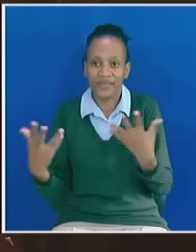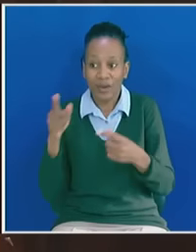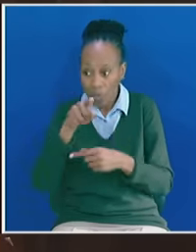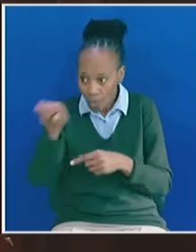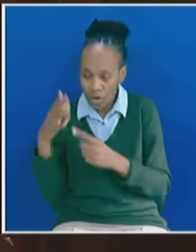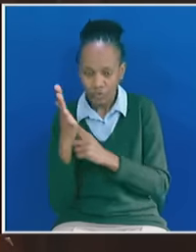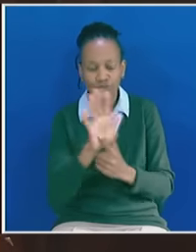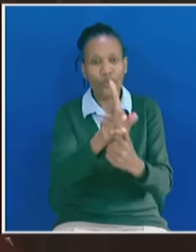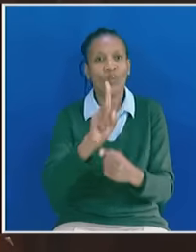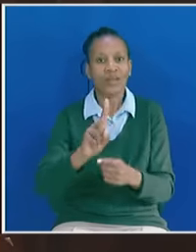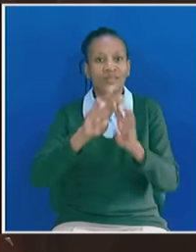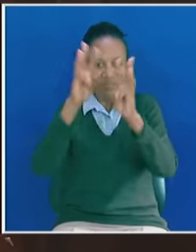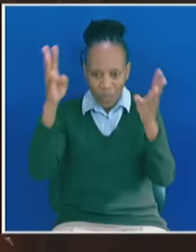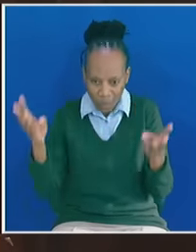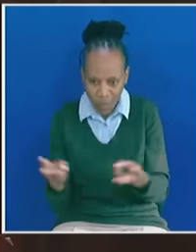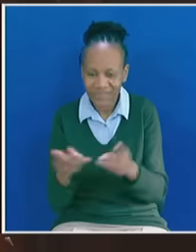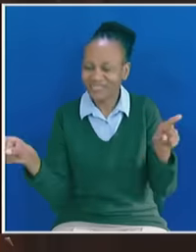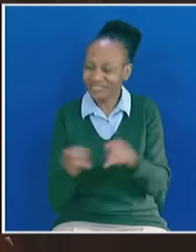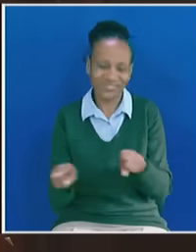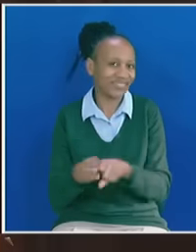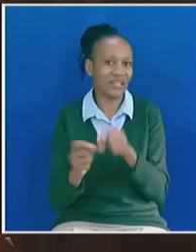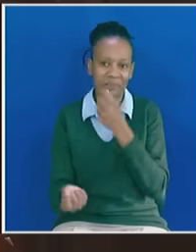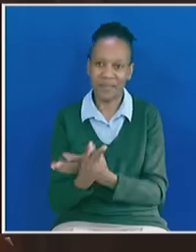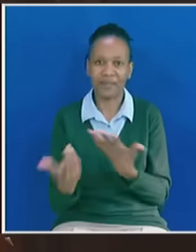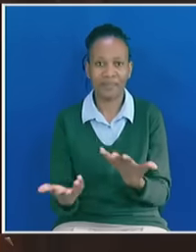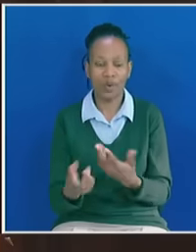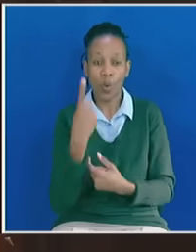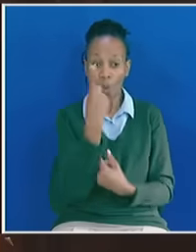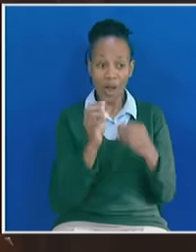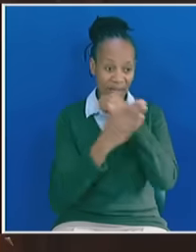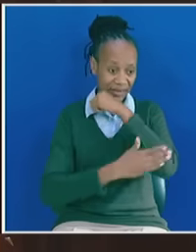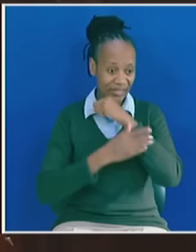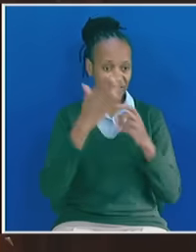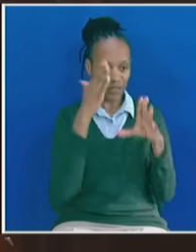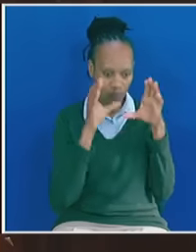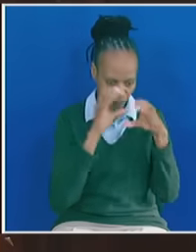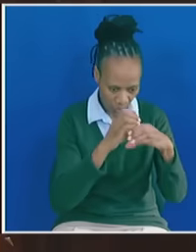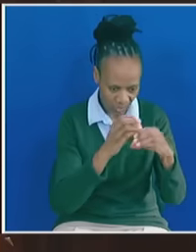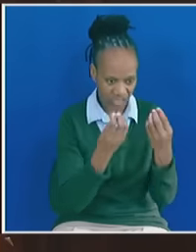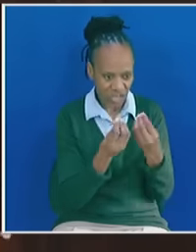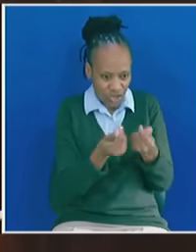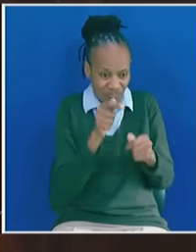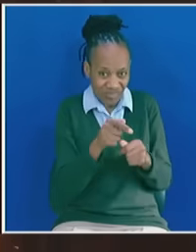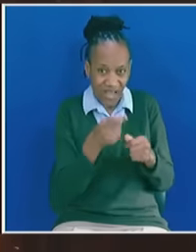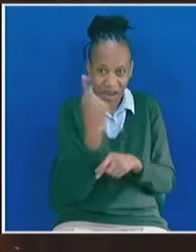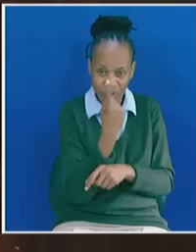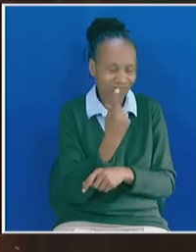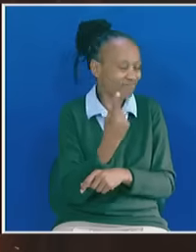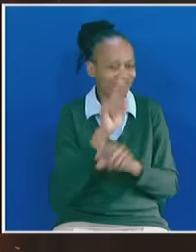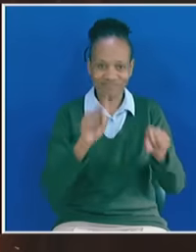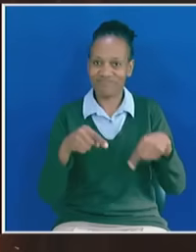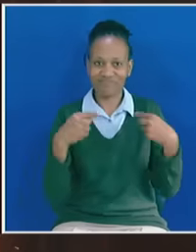the continuing threat to the world we're facing. No nation can act alone in dealing with this scourge. Since